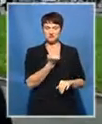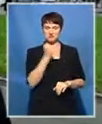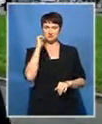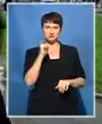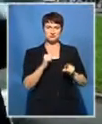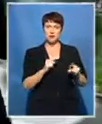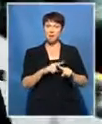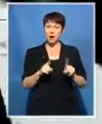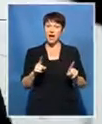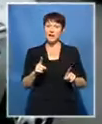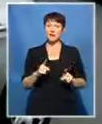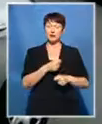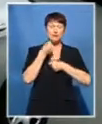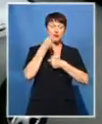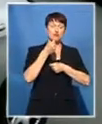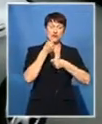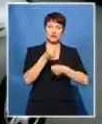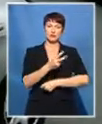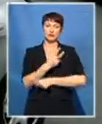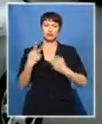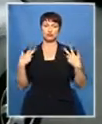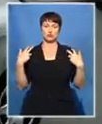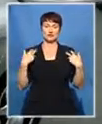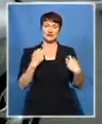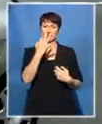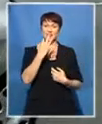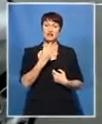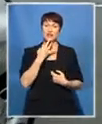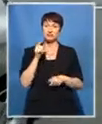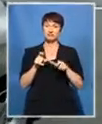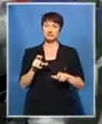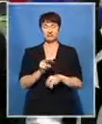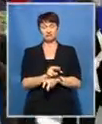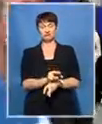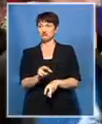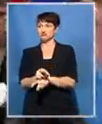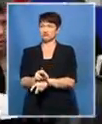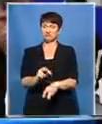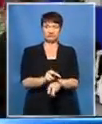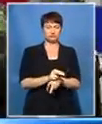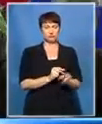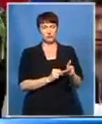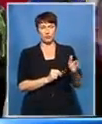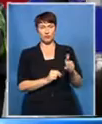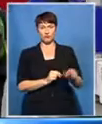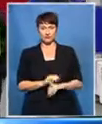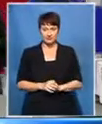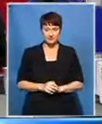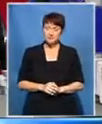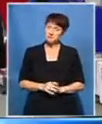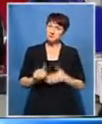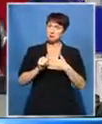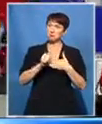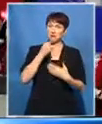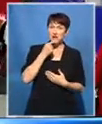Nearly 3,000 police are guarding the venue alone. Leaders here are certainly saying the right thing, but it remains to be seen whether that